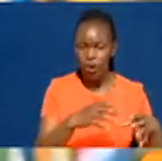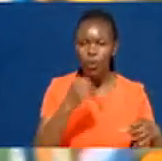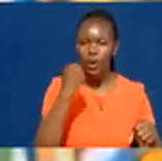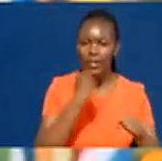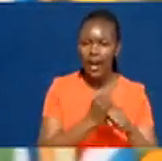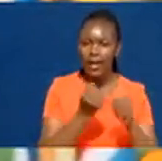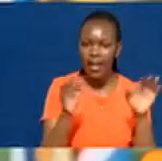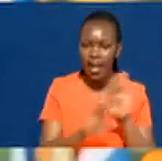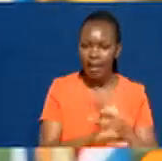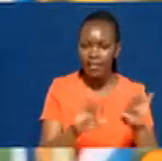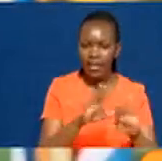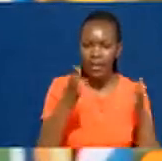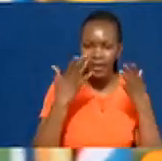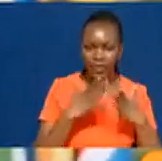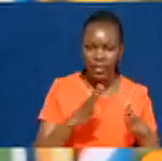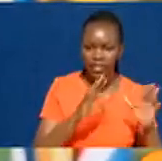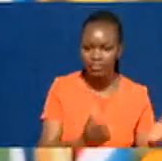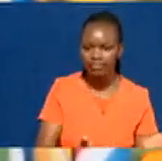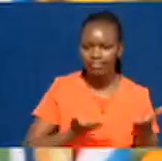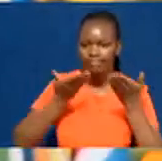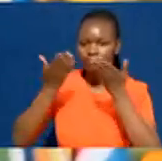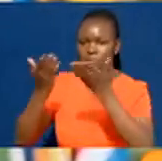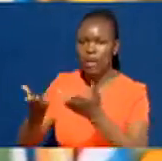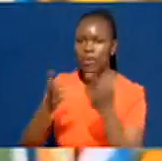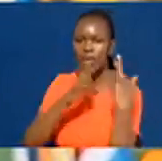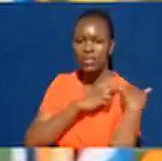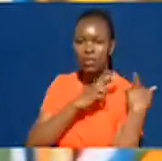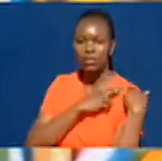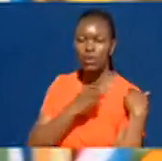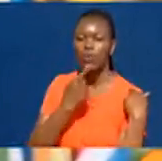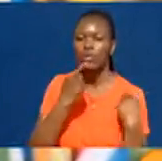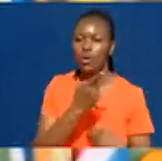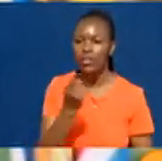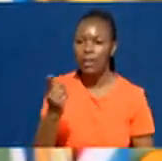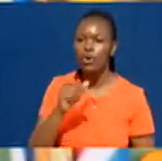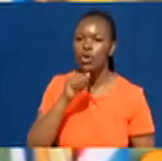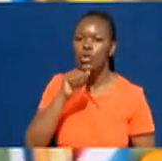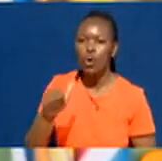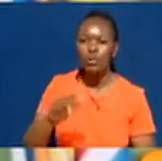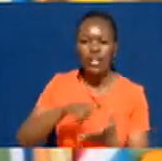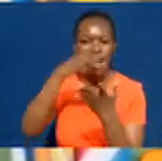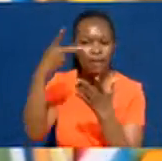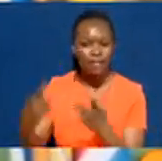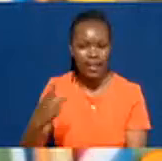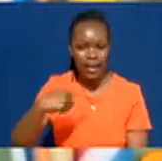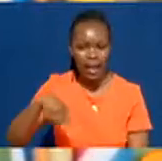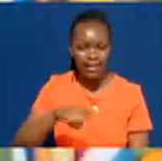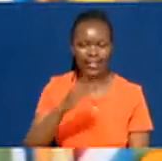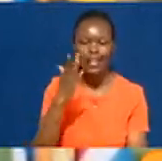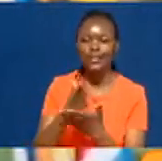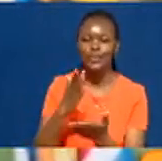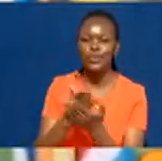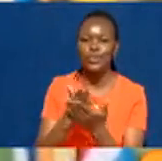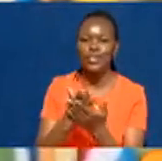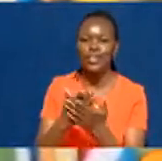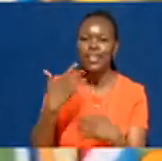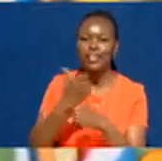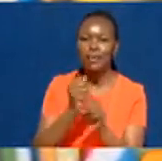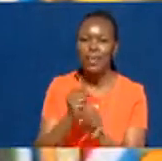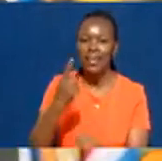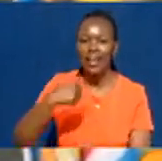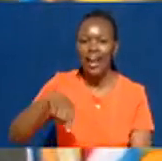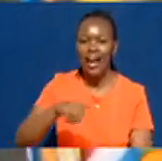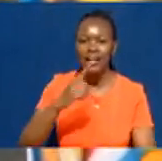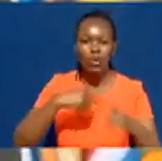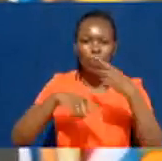over the baton to them, and I told them they should not drop the baton. And they brought it home in one piece,